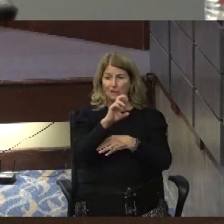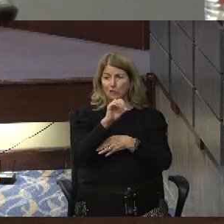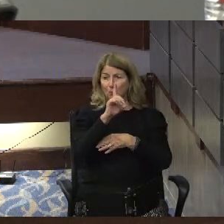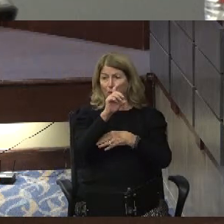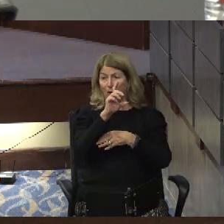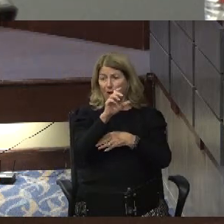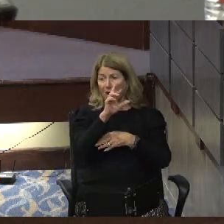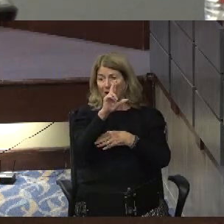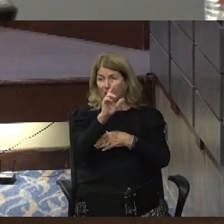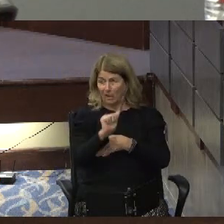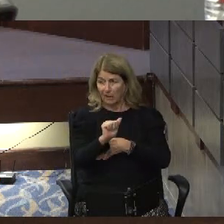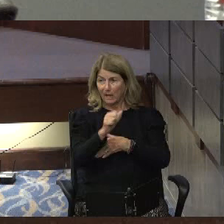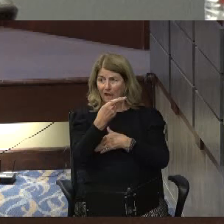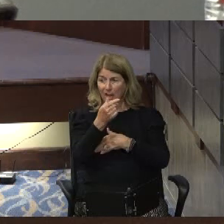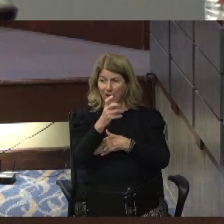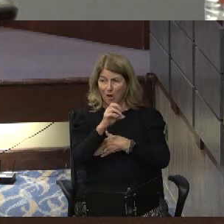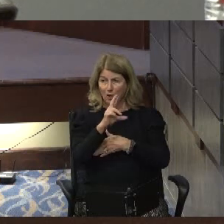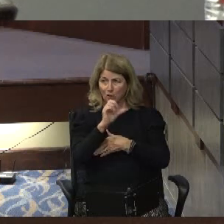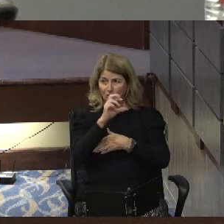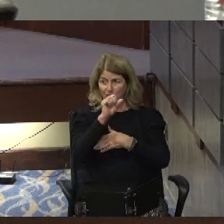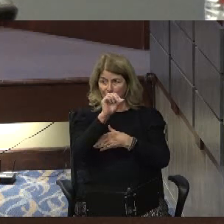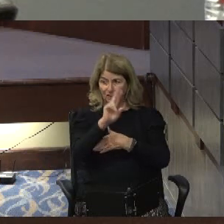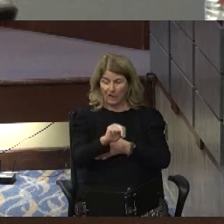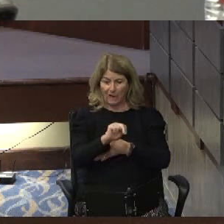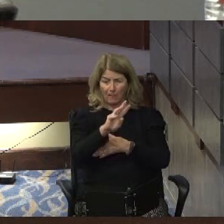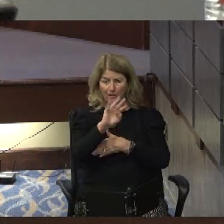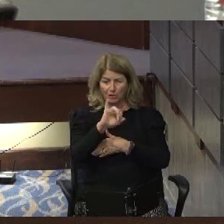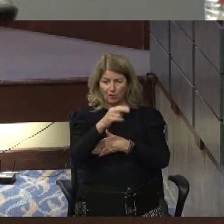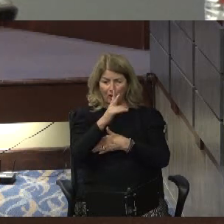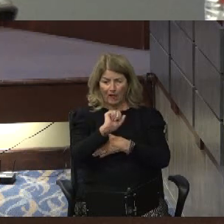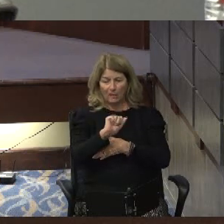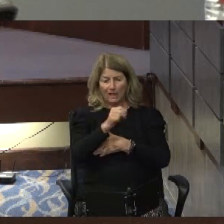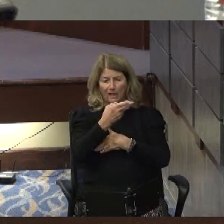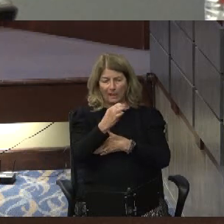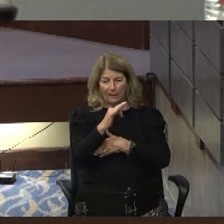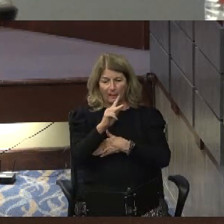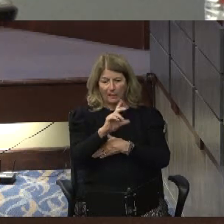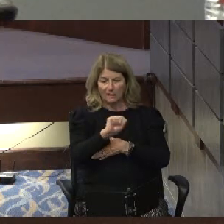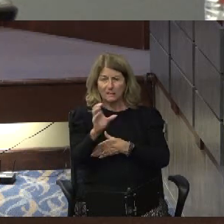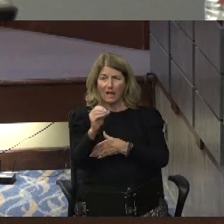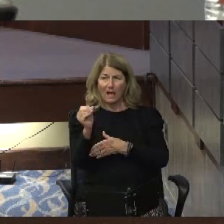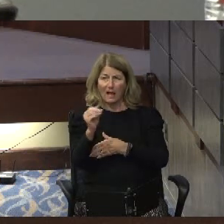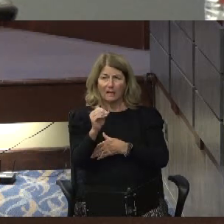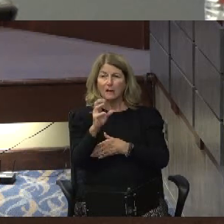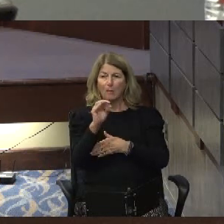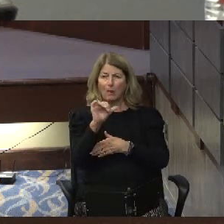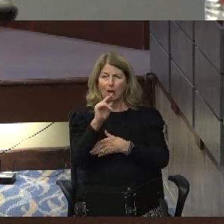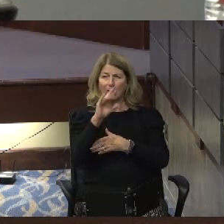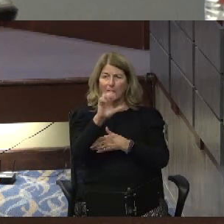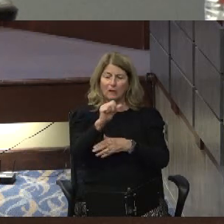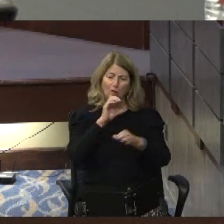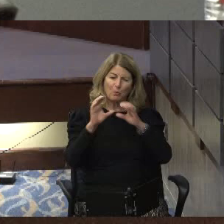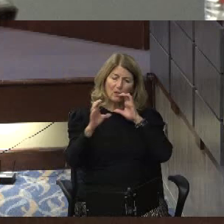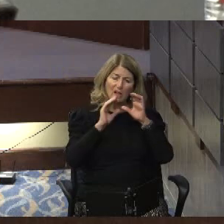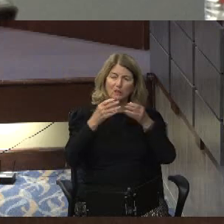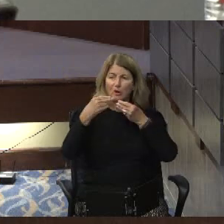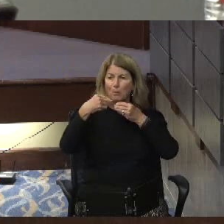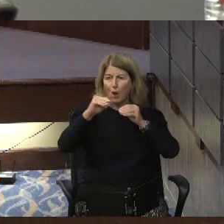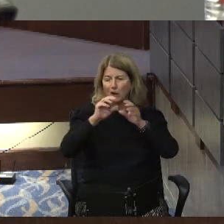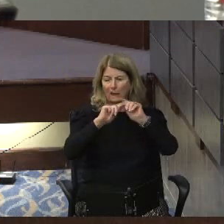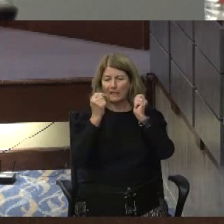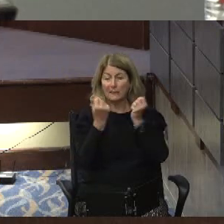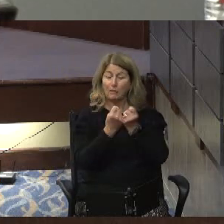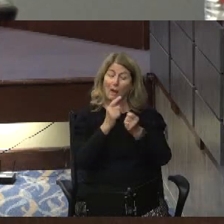manager, Michelle Hicks, city secretary, and Monica Settlemeyer, and our communications and marketing team. They worked